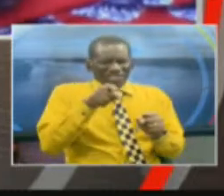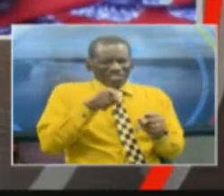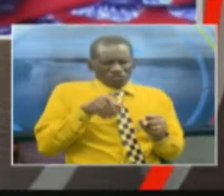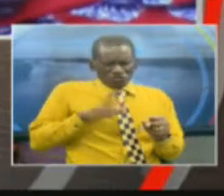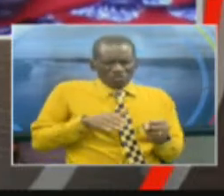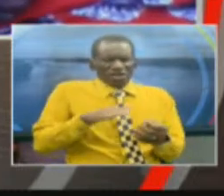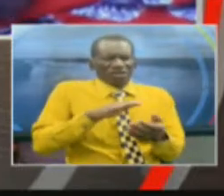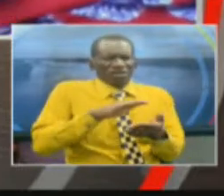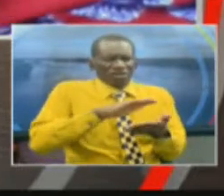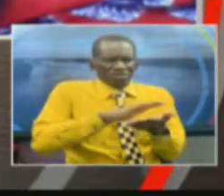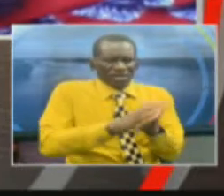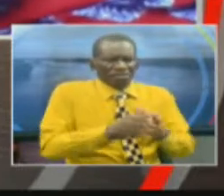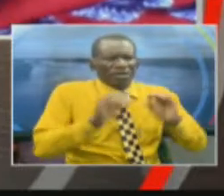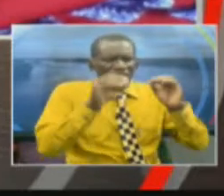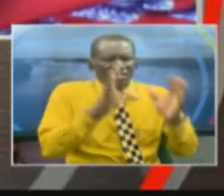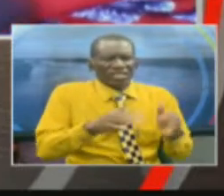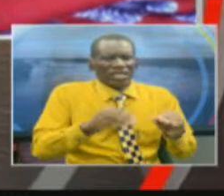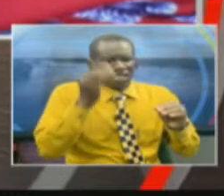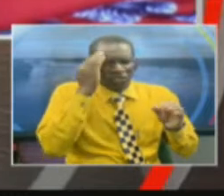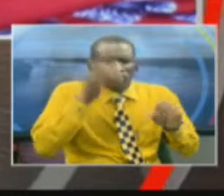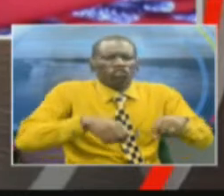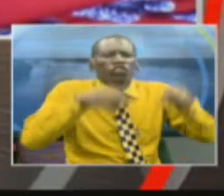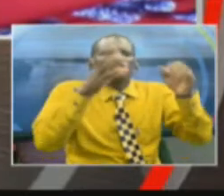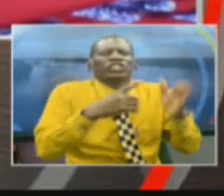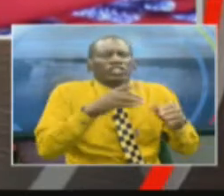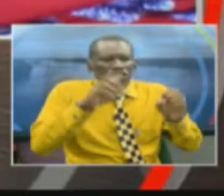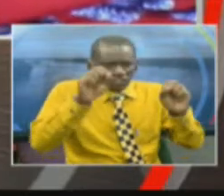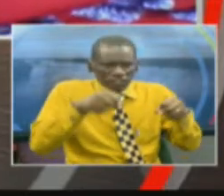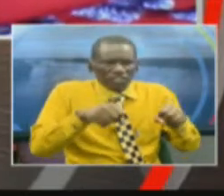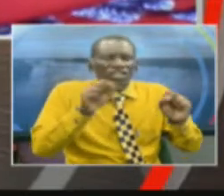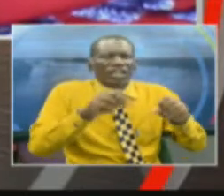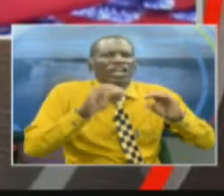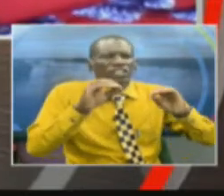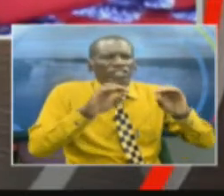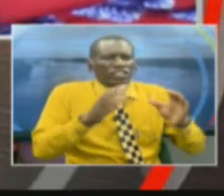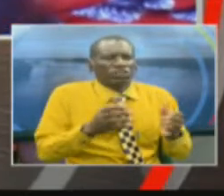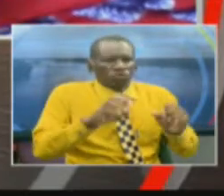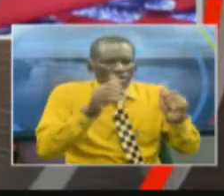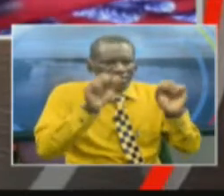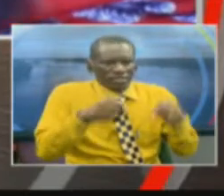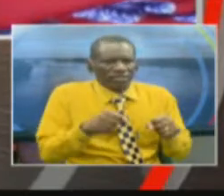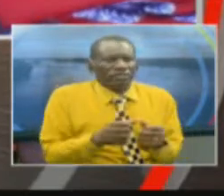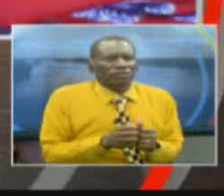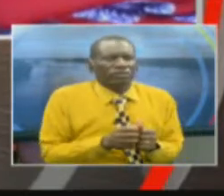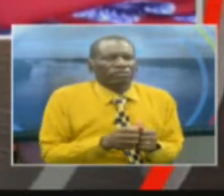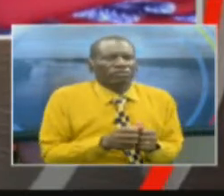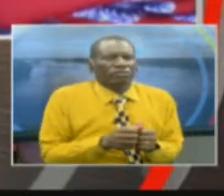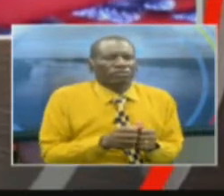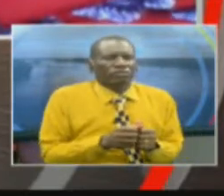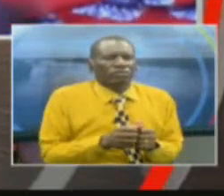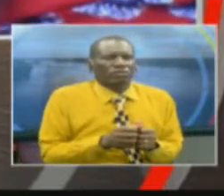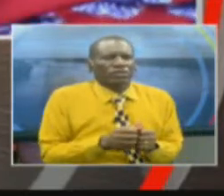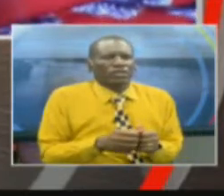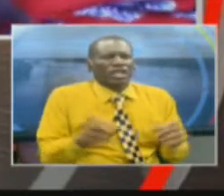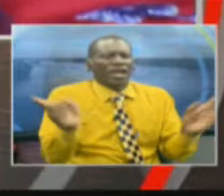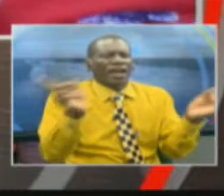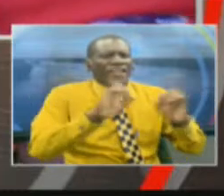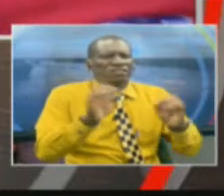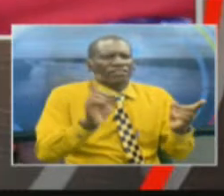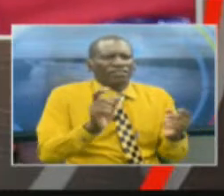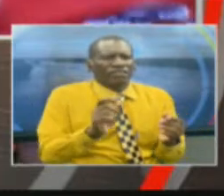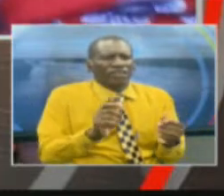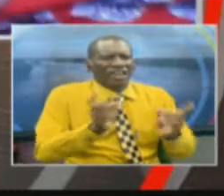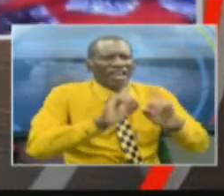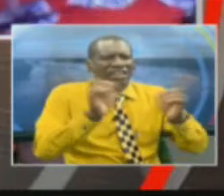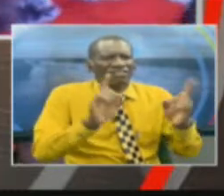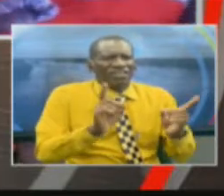teacher? And the education officer told her she can't be a teacher. How can she be a teacher and she can't write on the board? I've never written on the board up